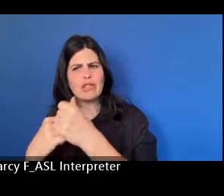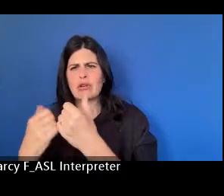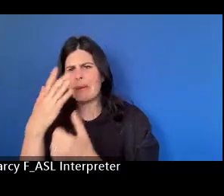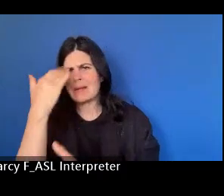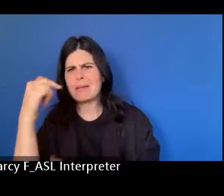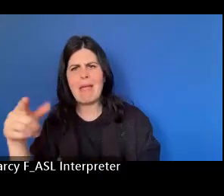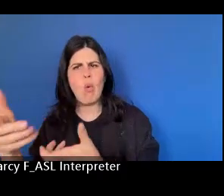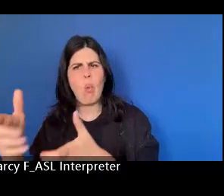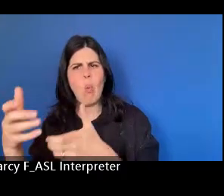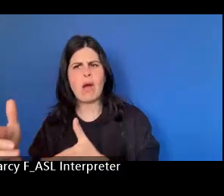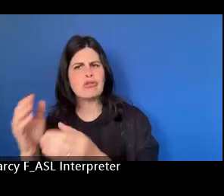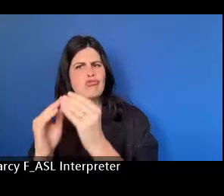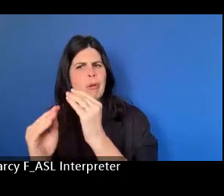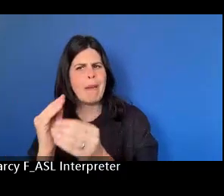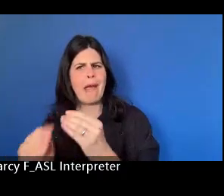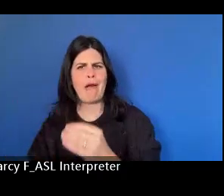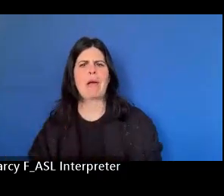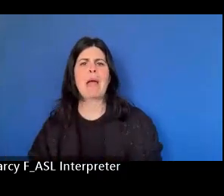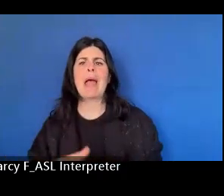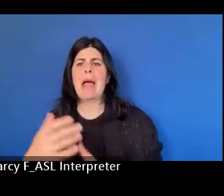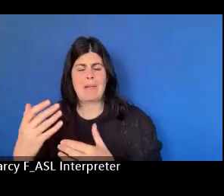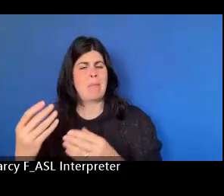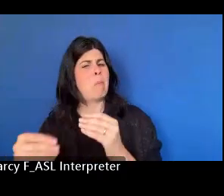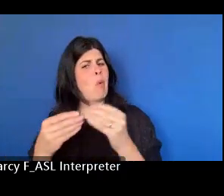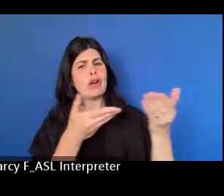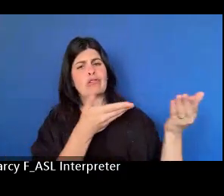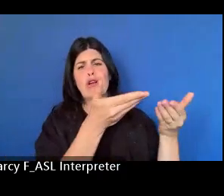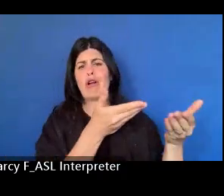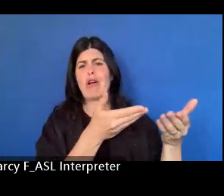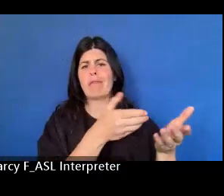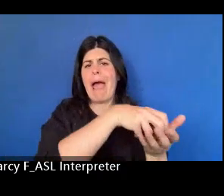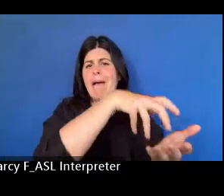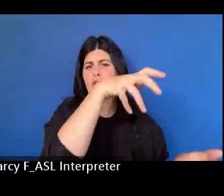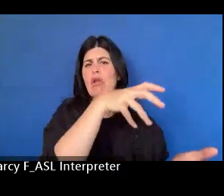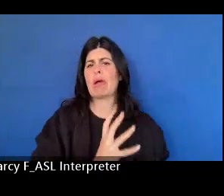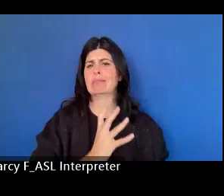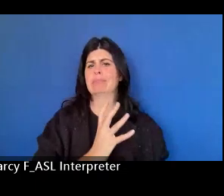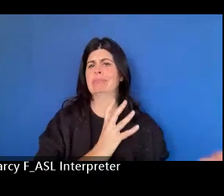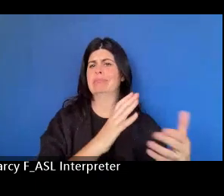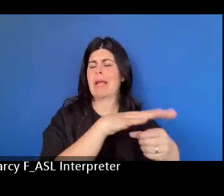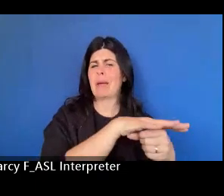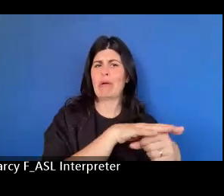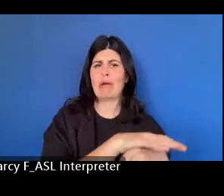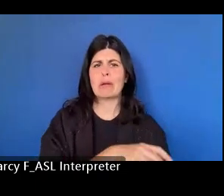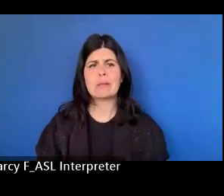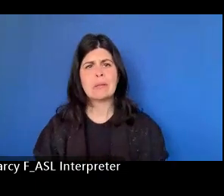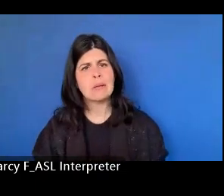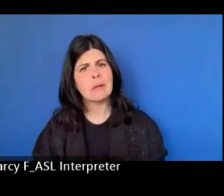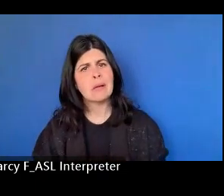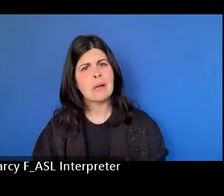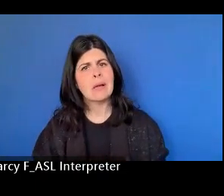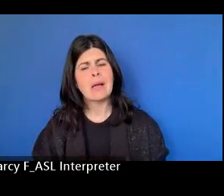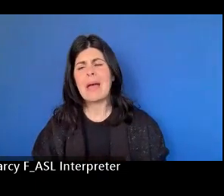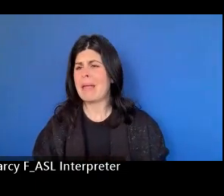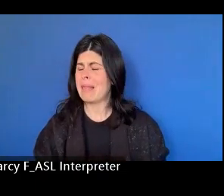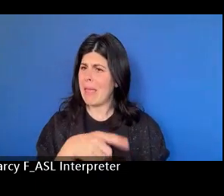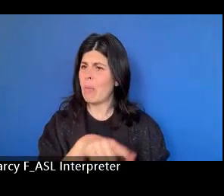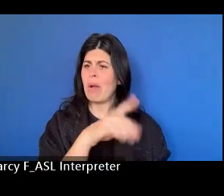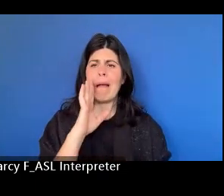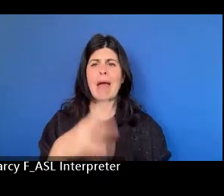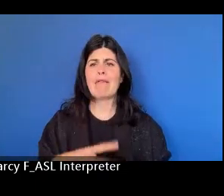neighborhoods where they get cheaper access to energy. They have two sources of energy. We'll just have one.